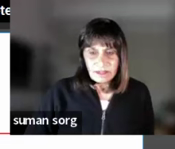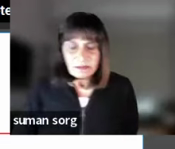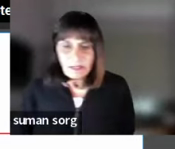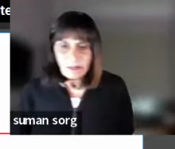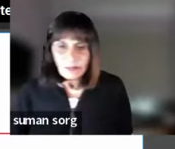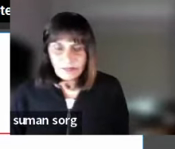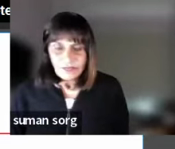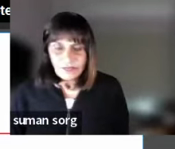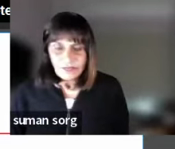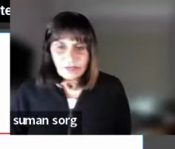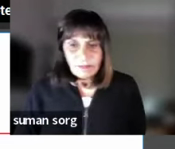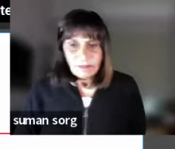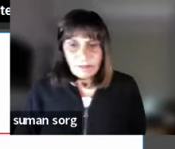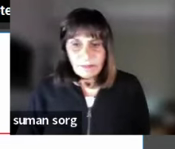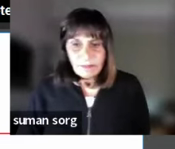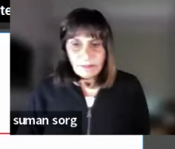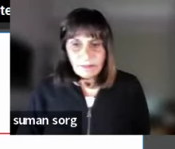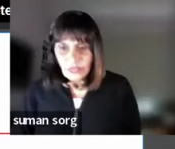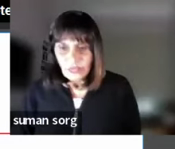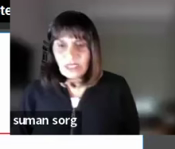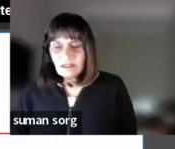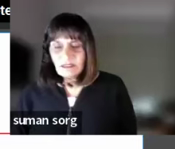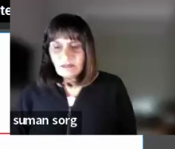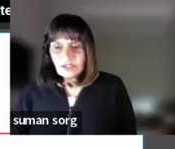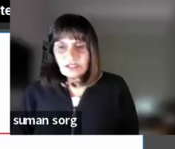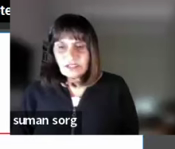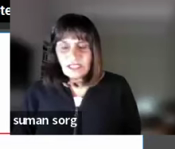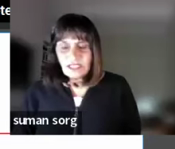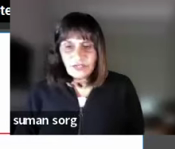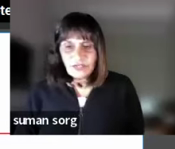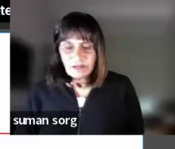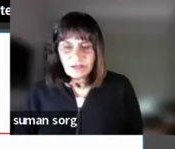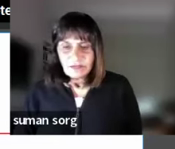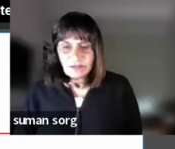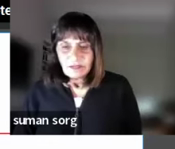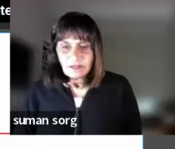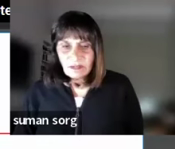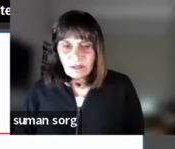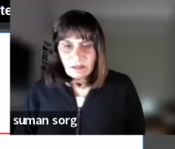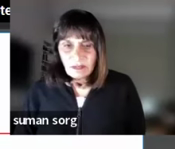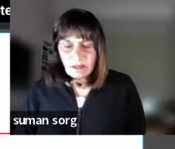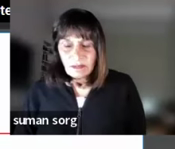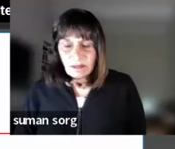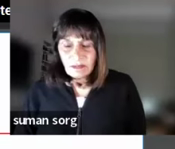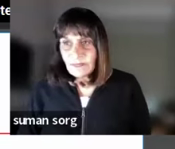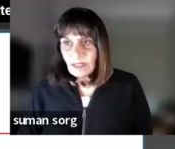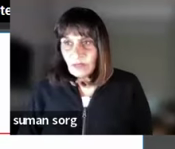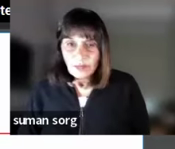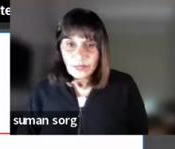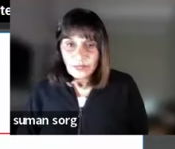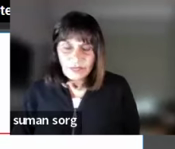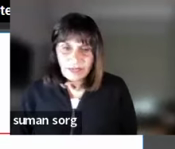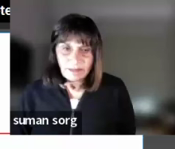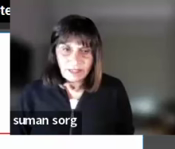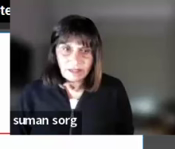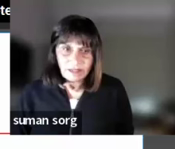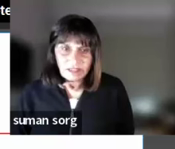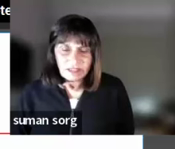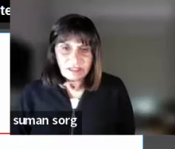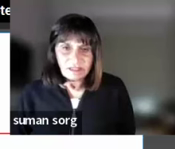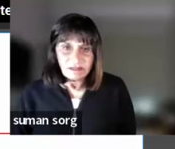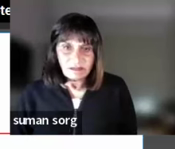This is a close-up of the west wing, which is the entry into the work